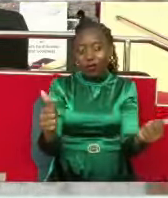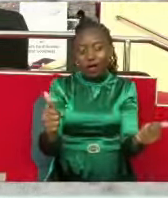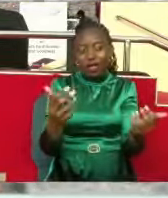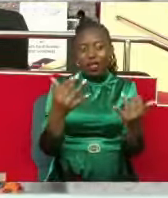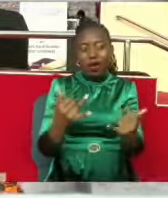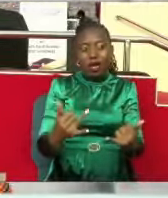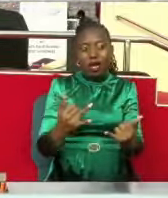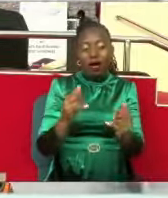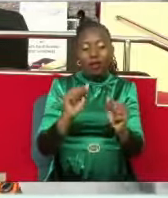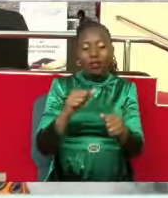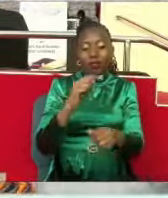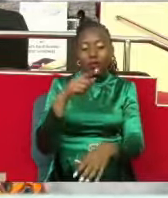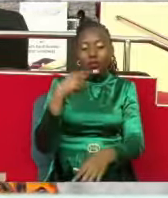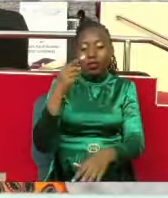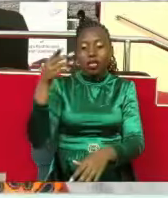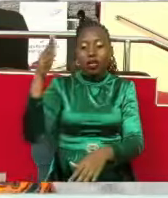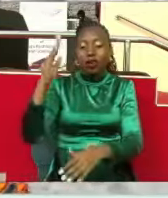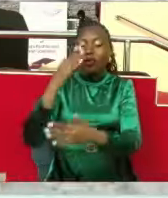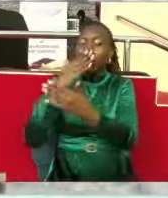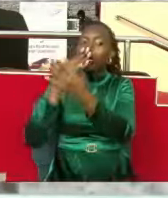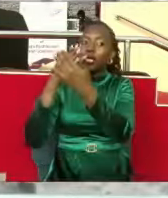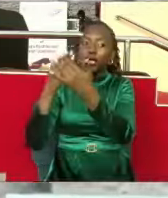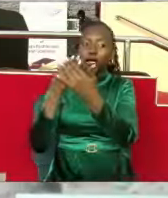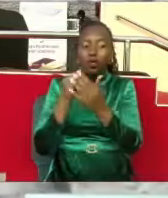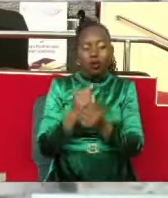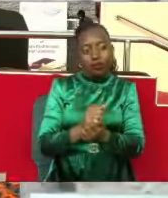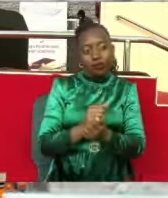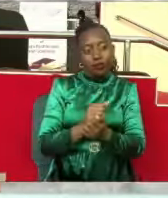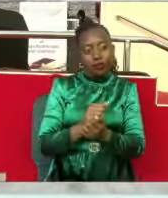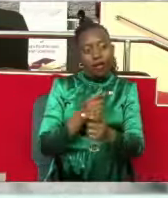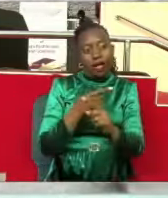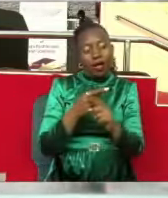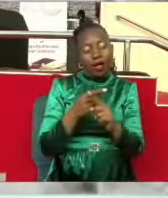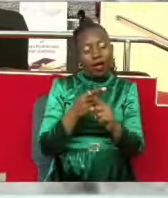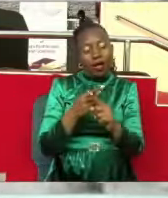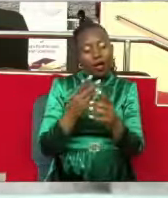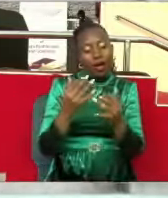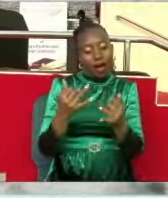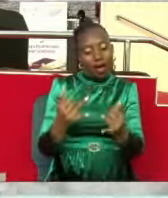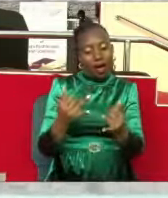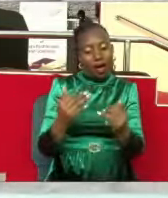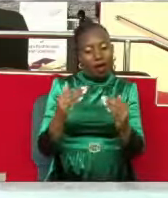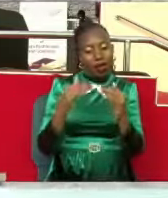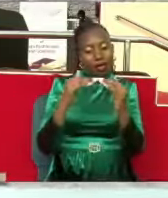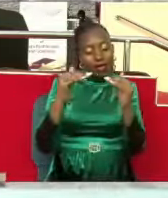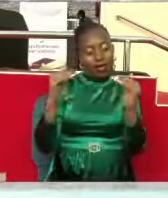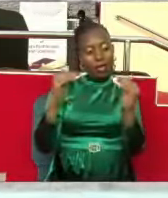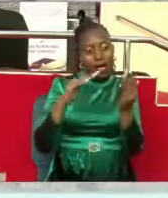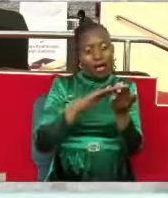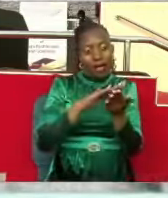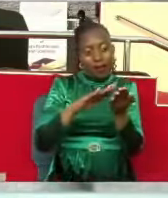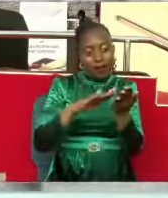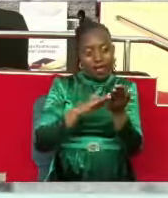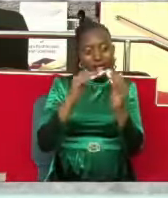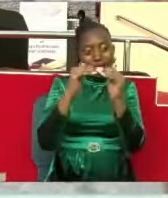you. Watoto wako wanafanya vyema unaambia Mungu nakupenda. And this is the level that Moses of old taught